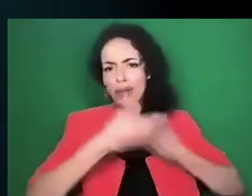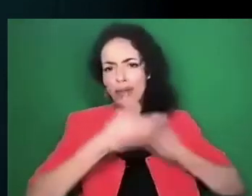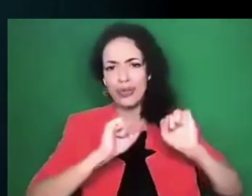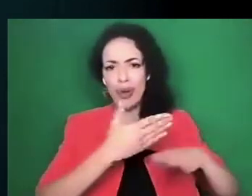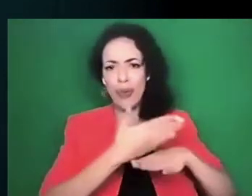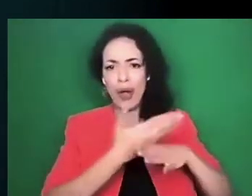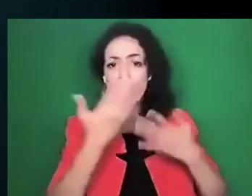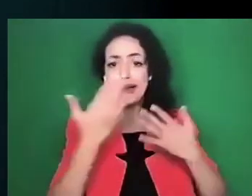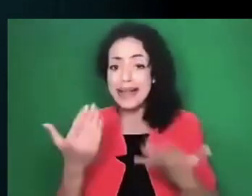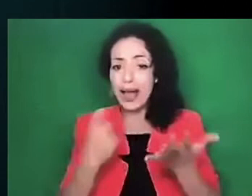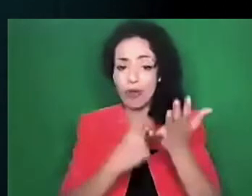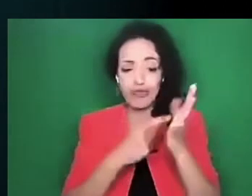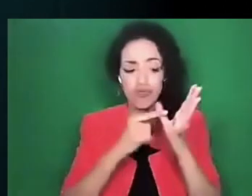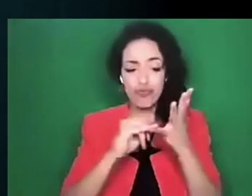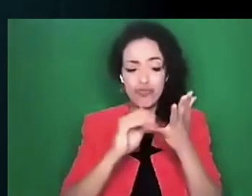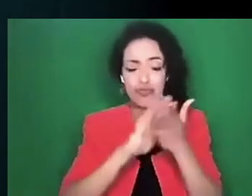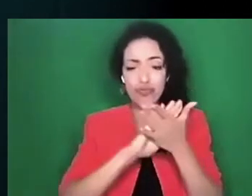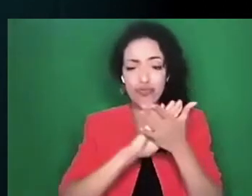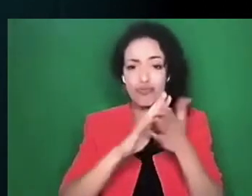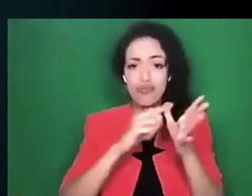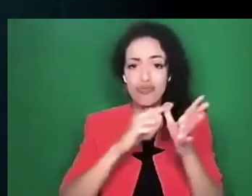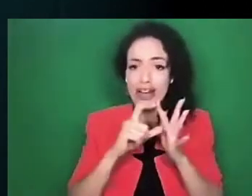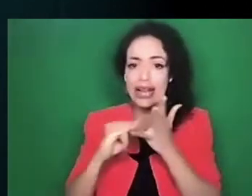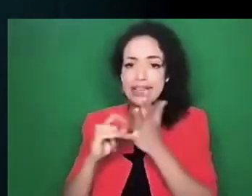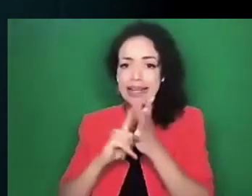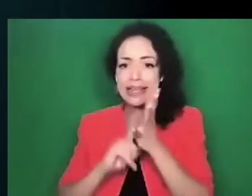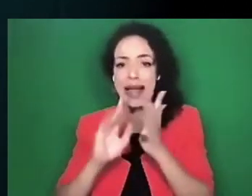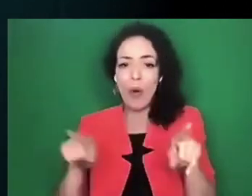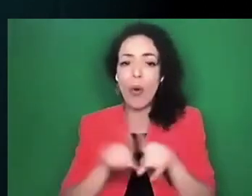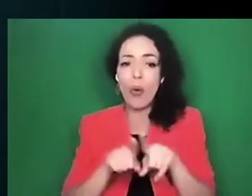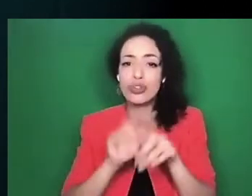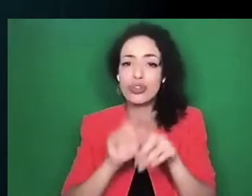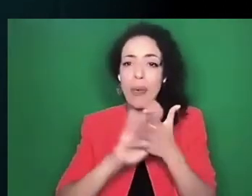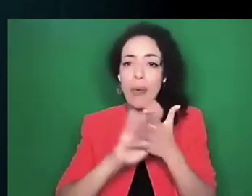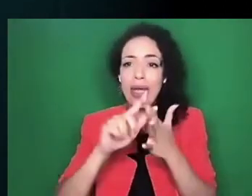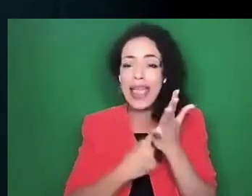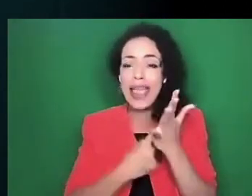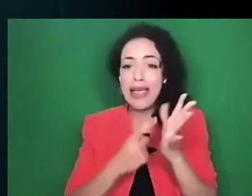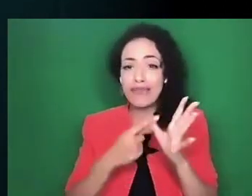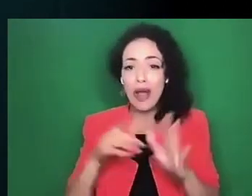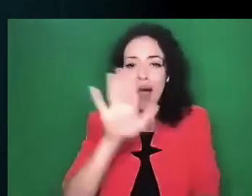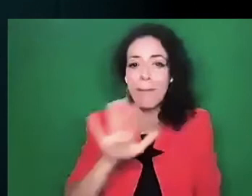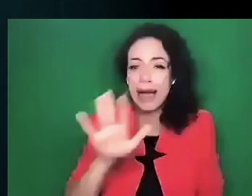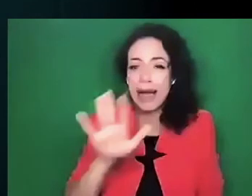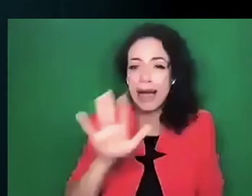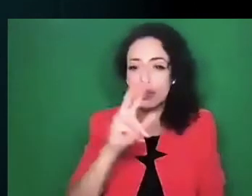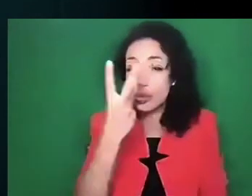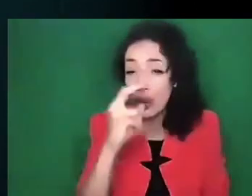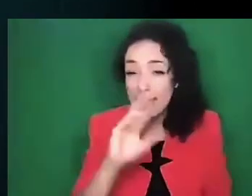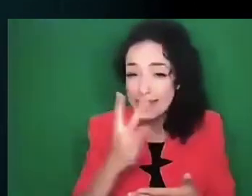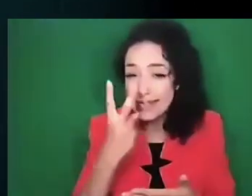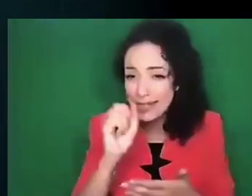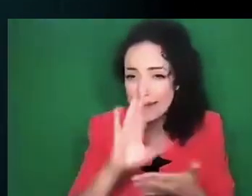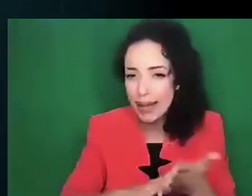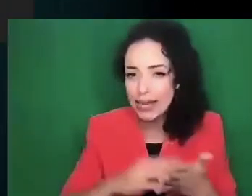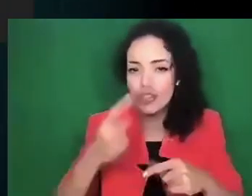Salim and Hira Buktashan as well. We've got around 20 minutes to have a chat about their work. You